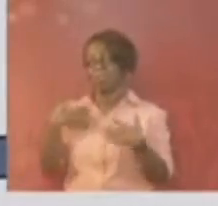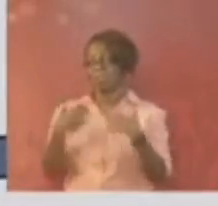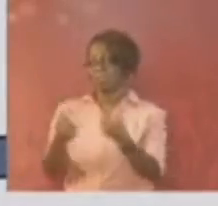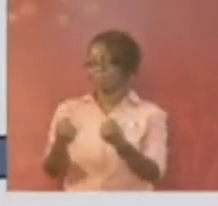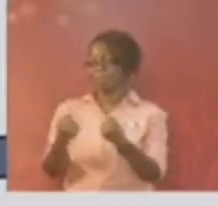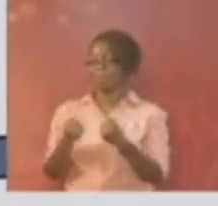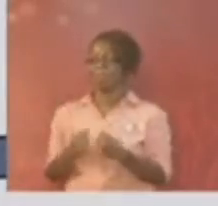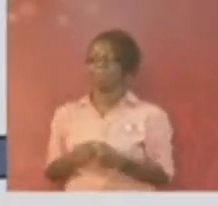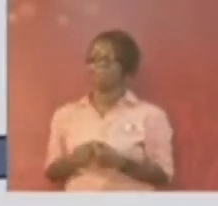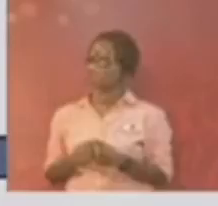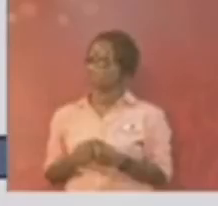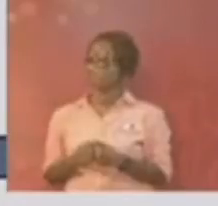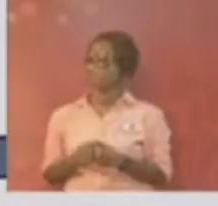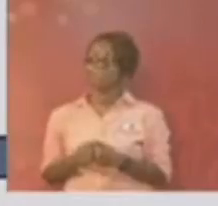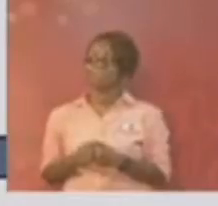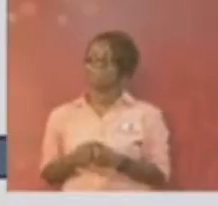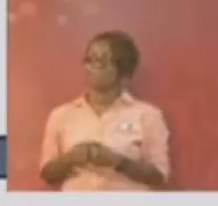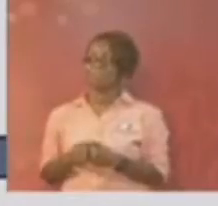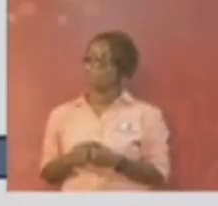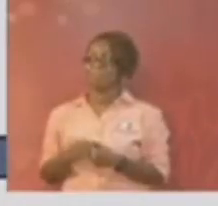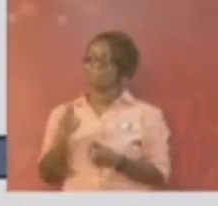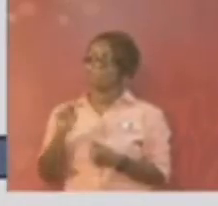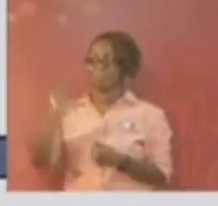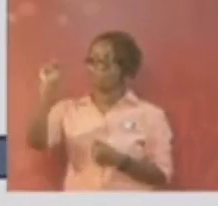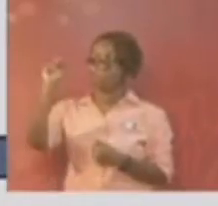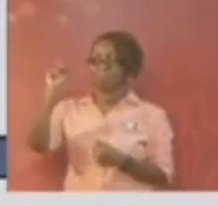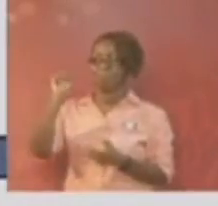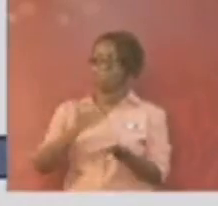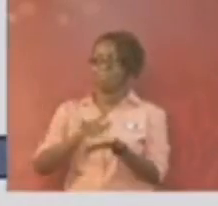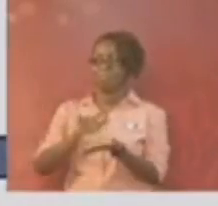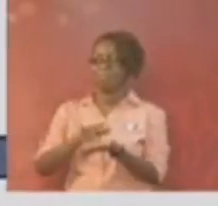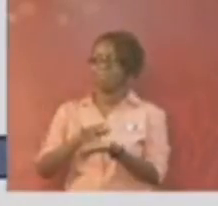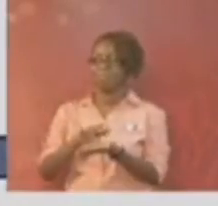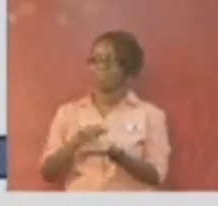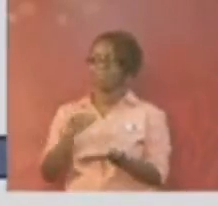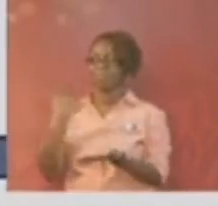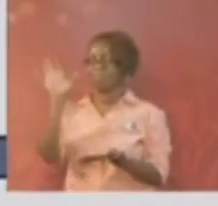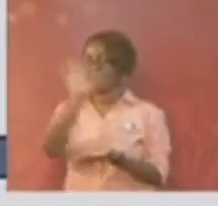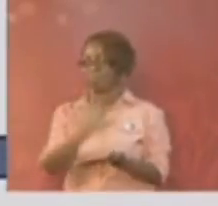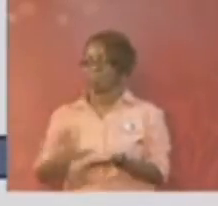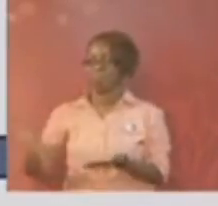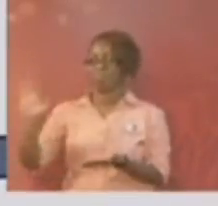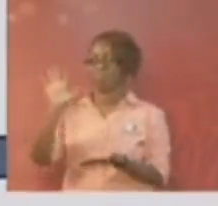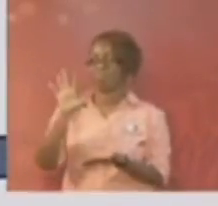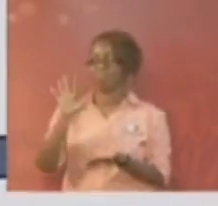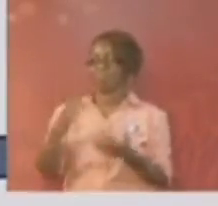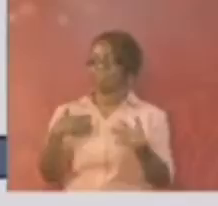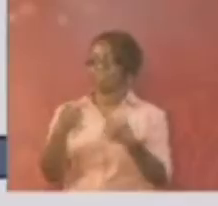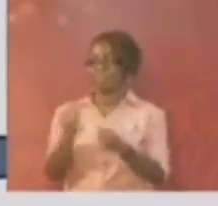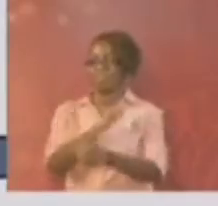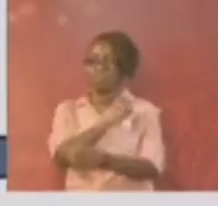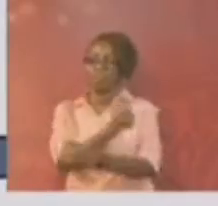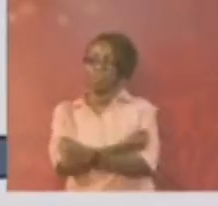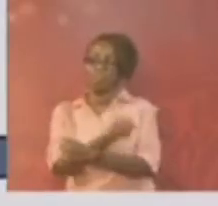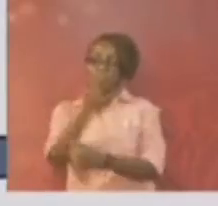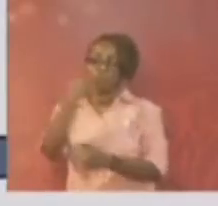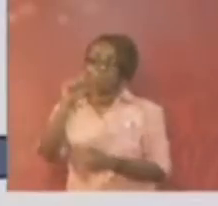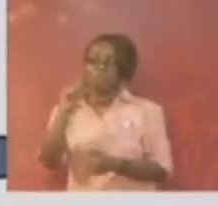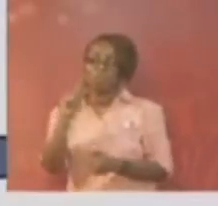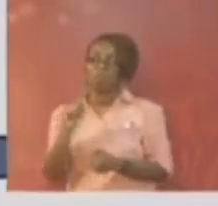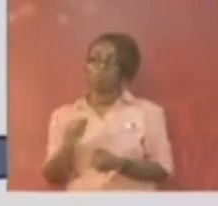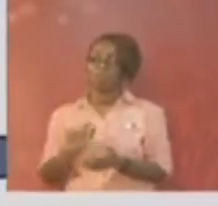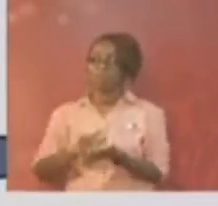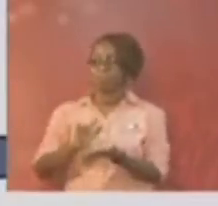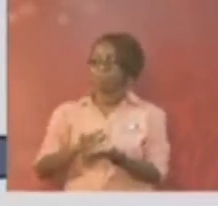Authority serves a catchment that goes from Couva in the south to Arima in the east, and